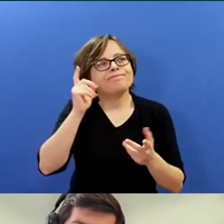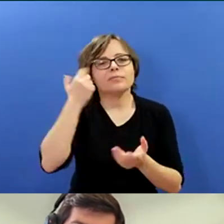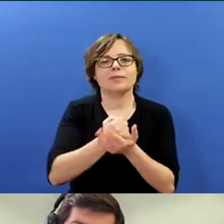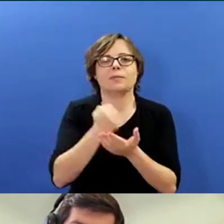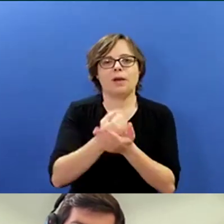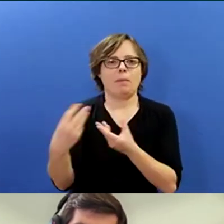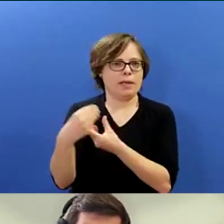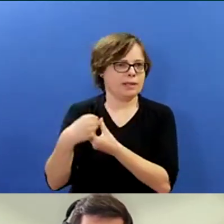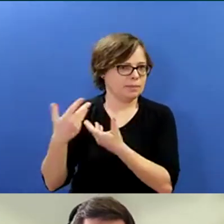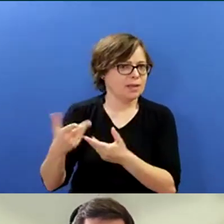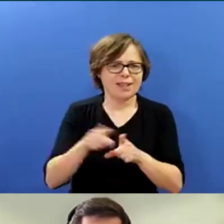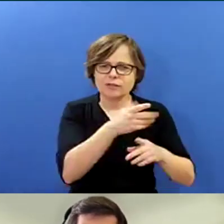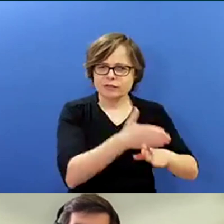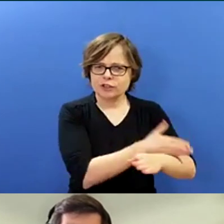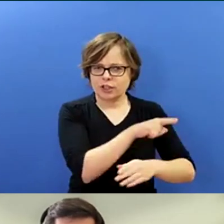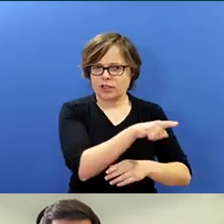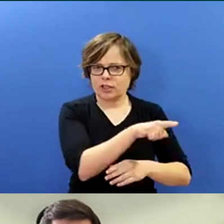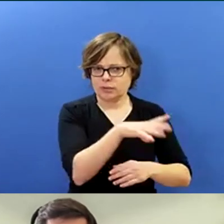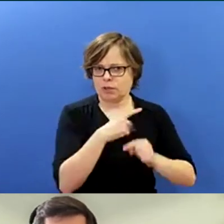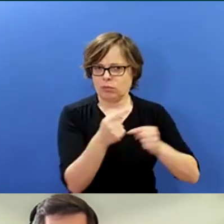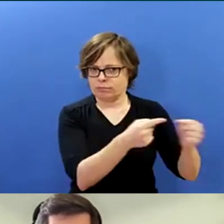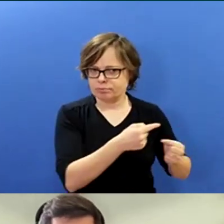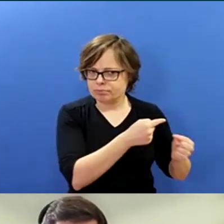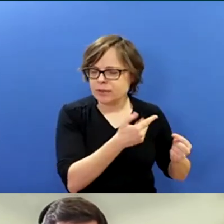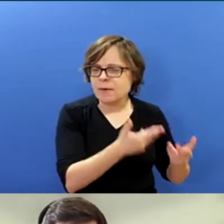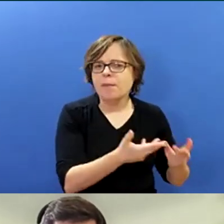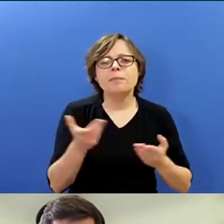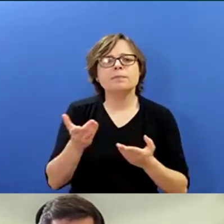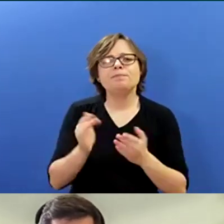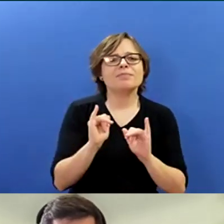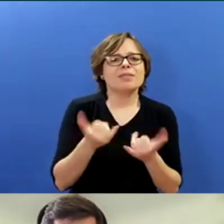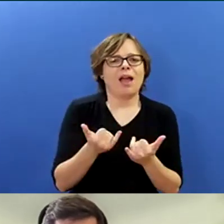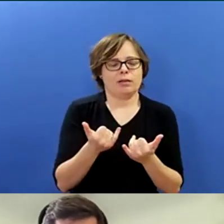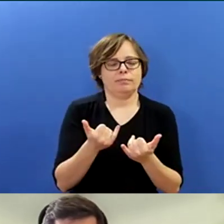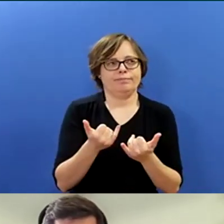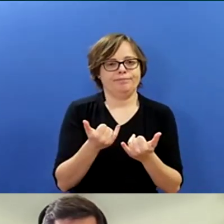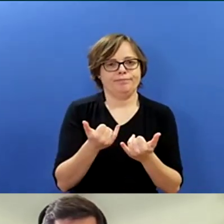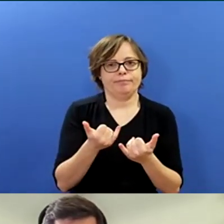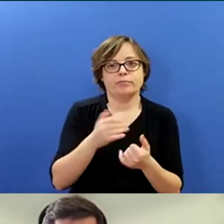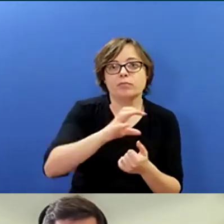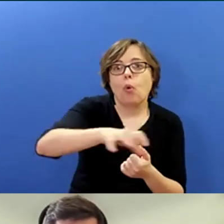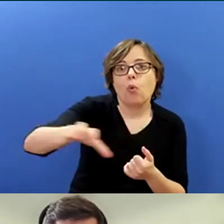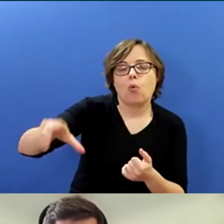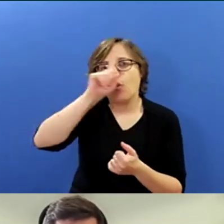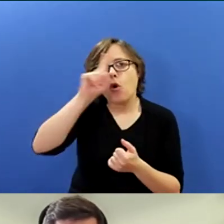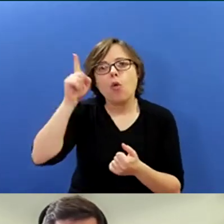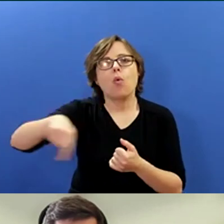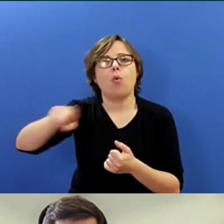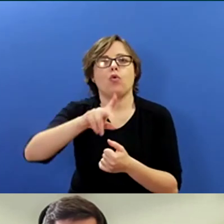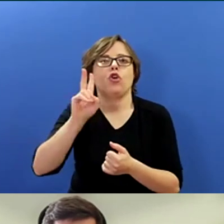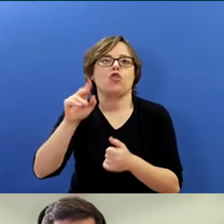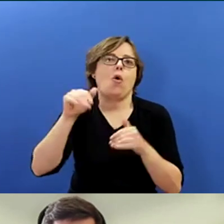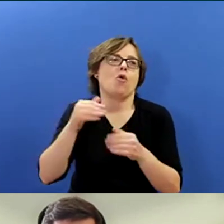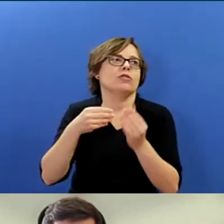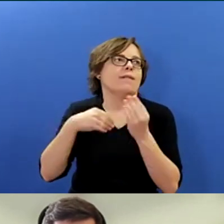before already, how to reach groups of people that maybe are more shy or